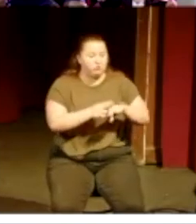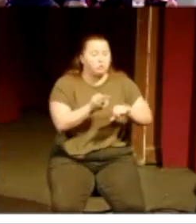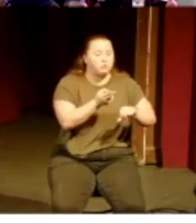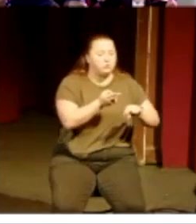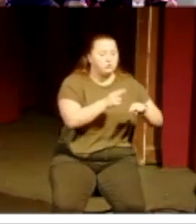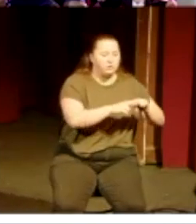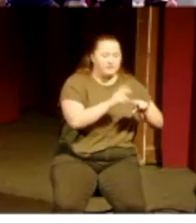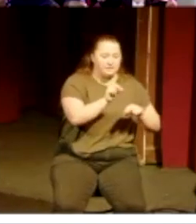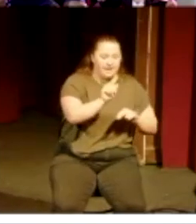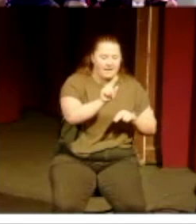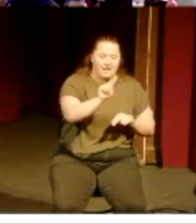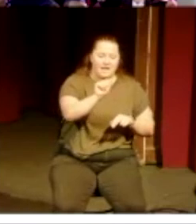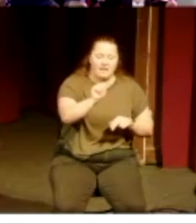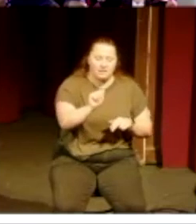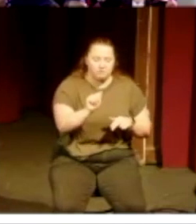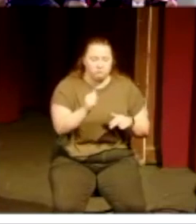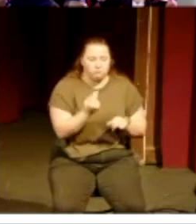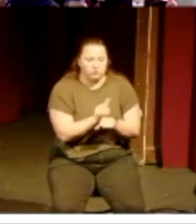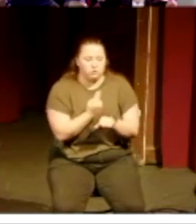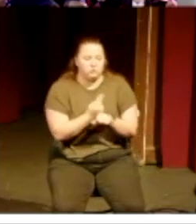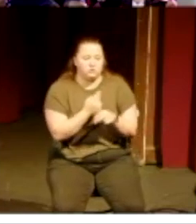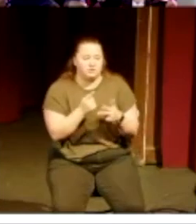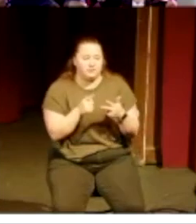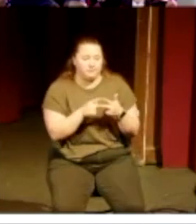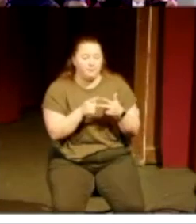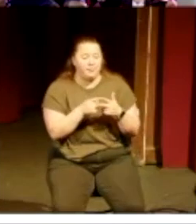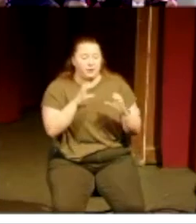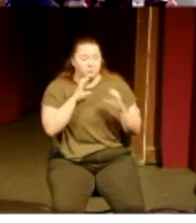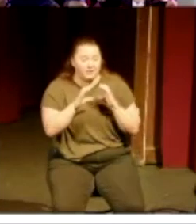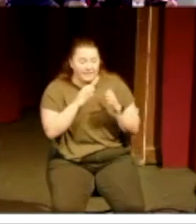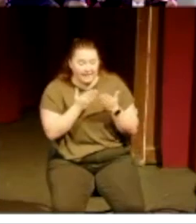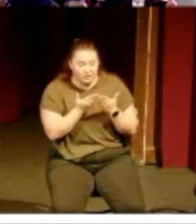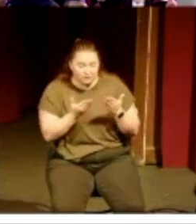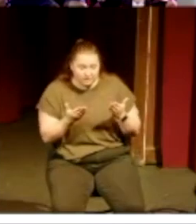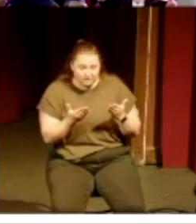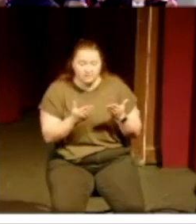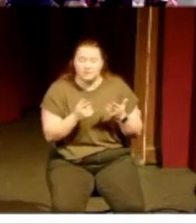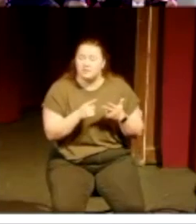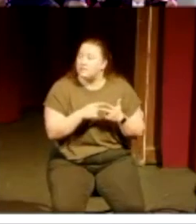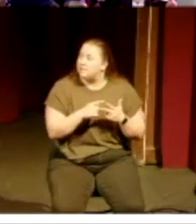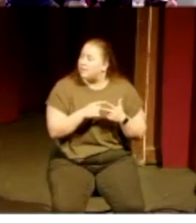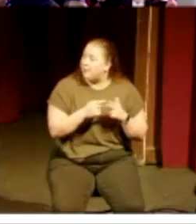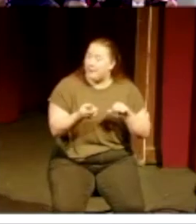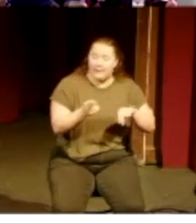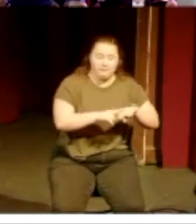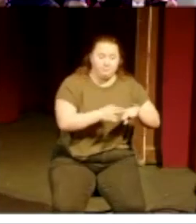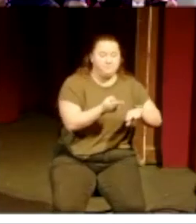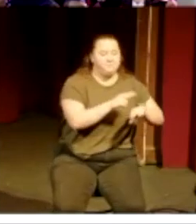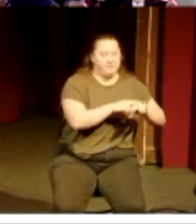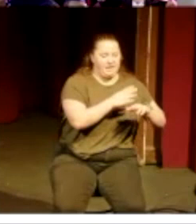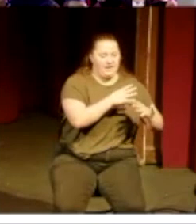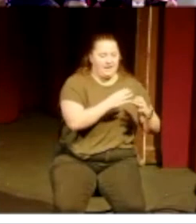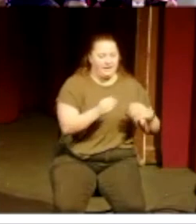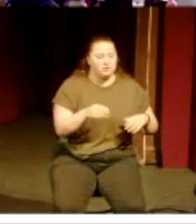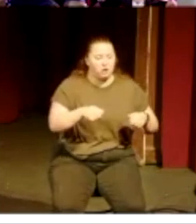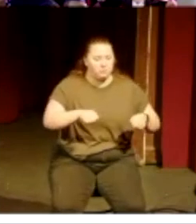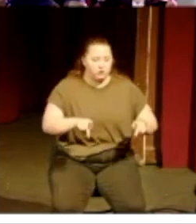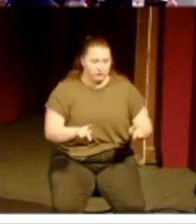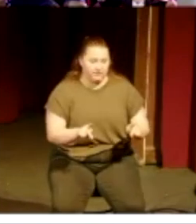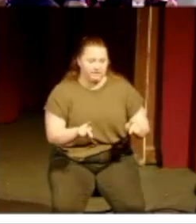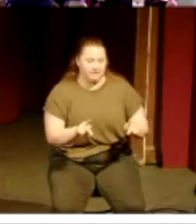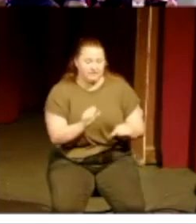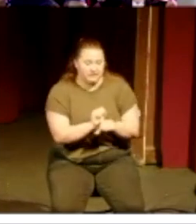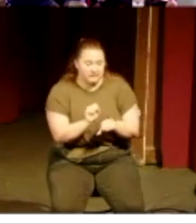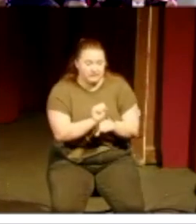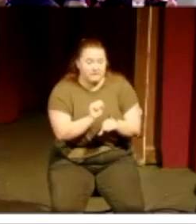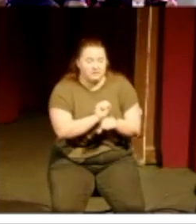making, improve communication practices, and improve professional development practices and opportunities. We're working really hard on